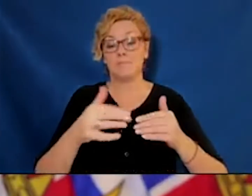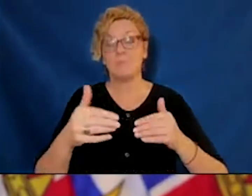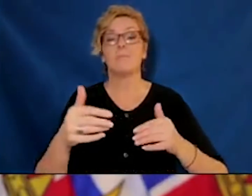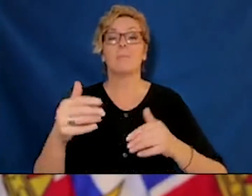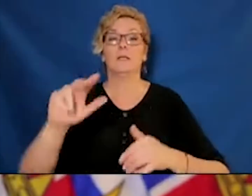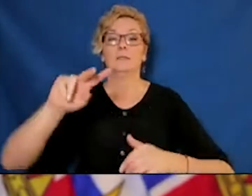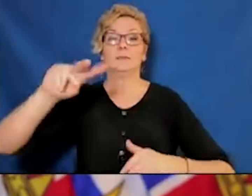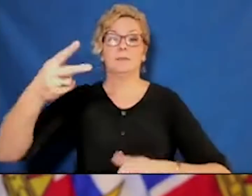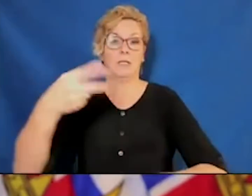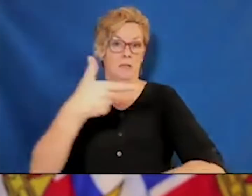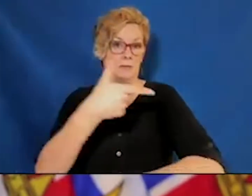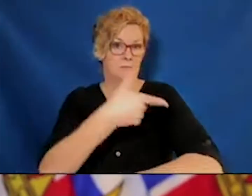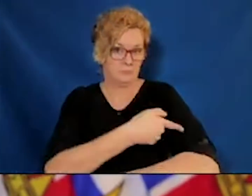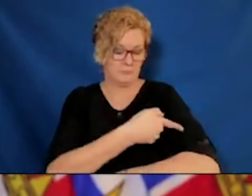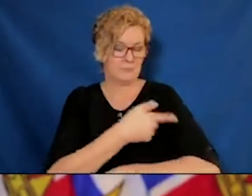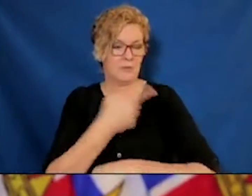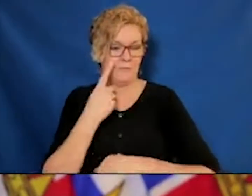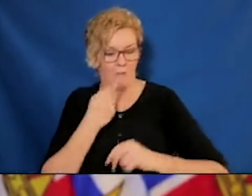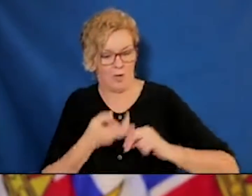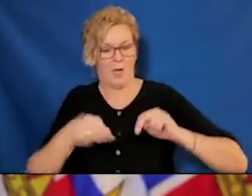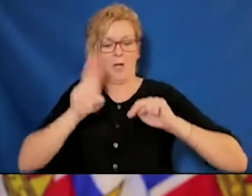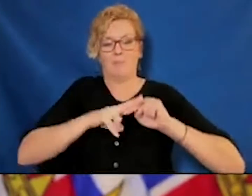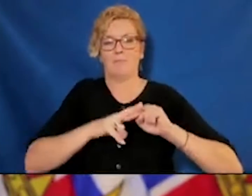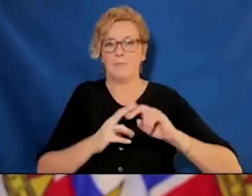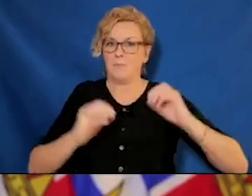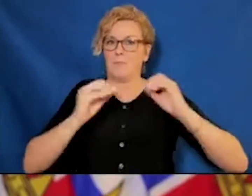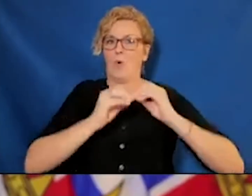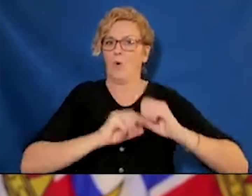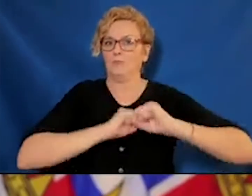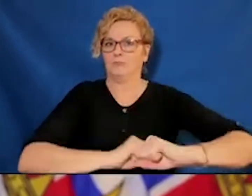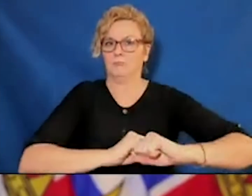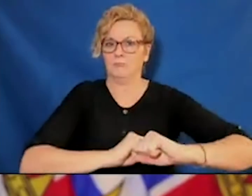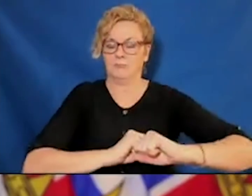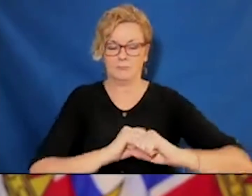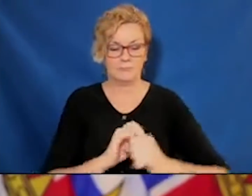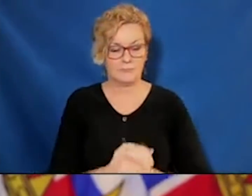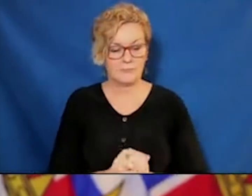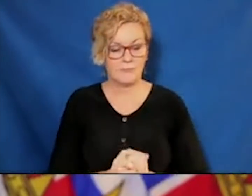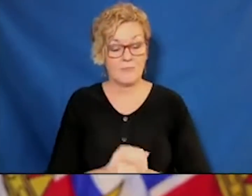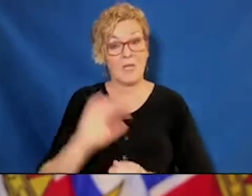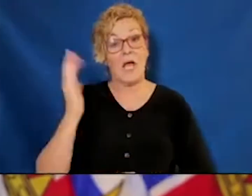this initial period and setting the second dose to just over a month